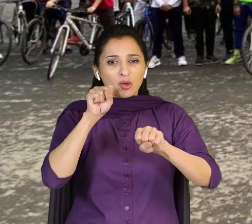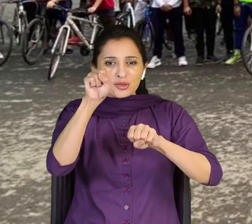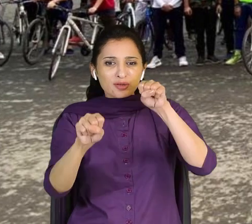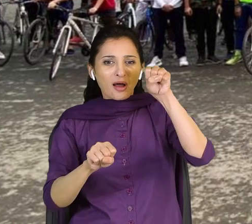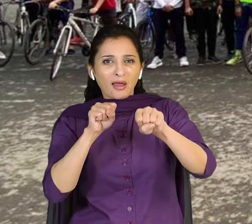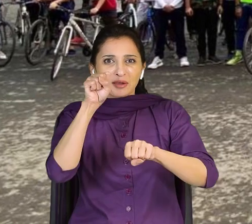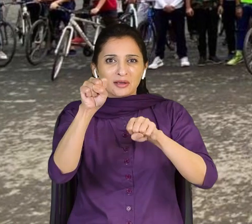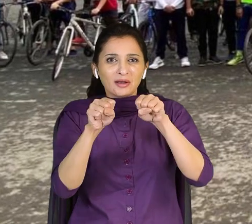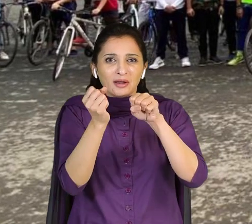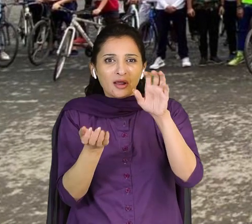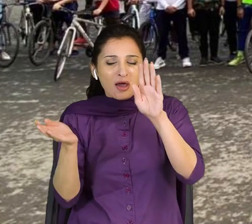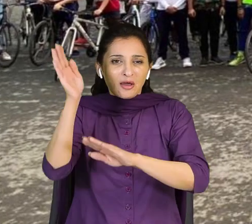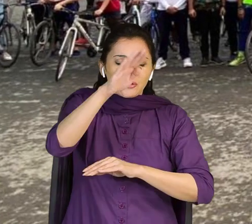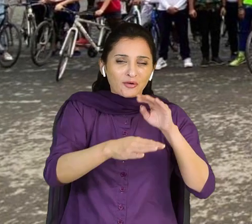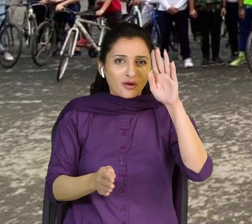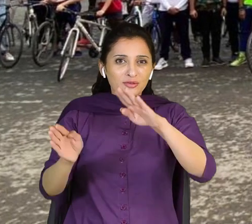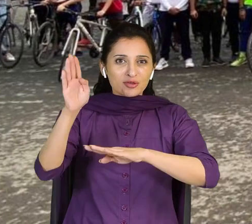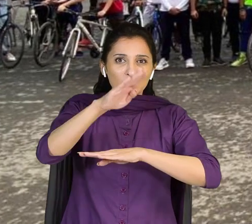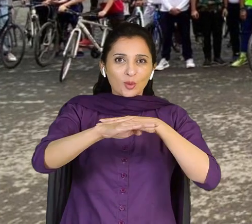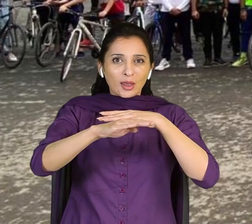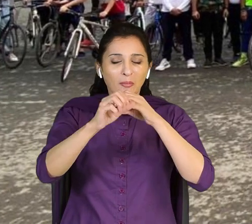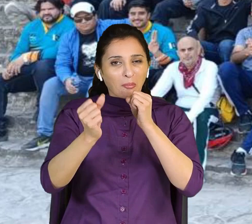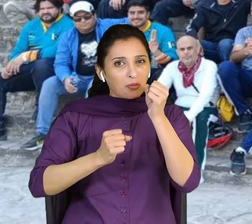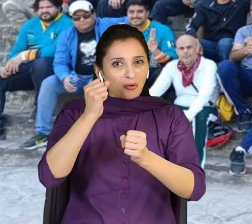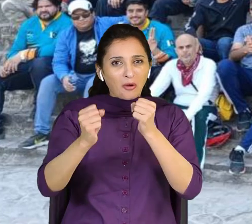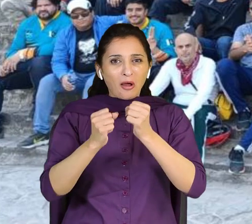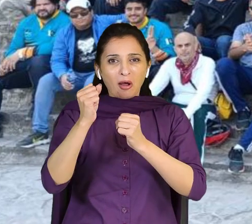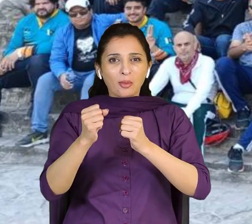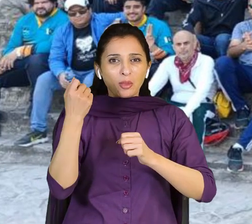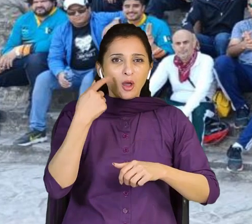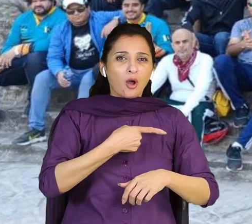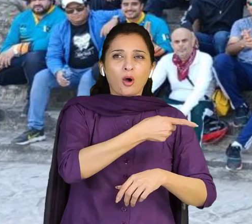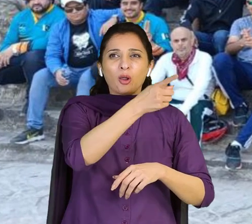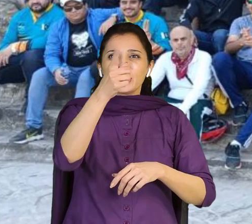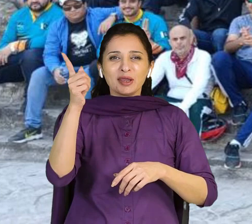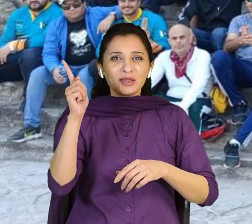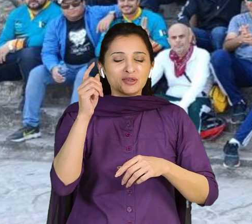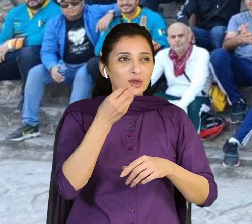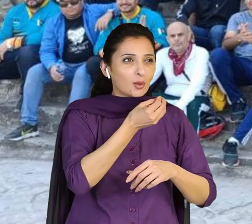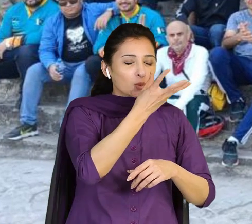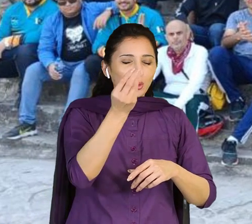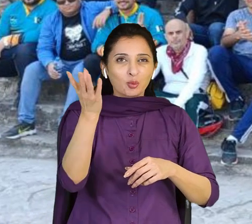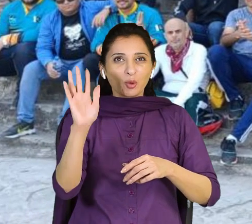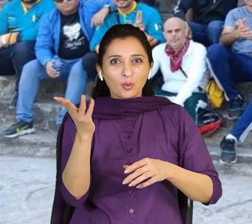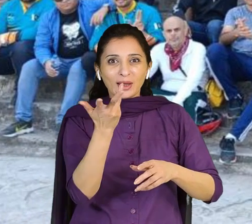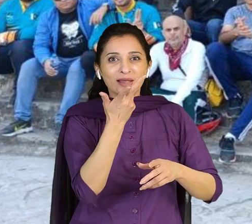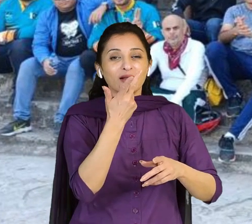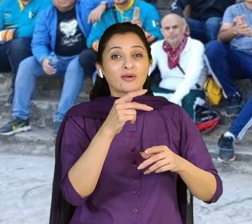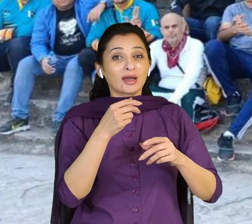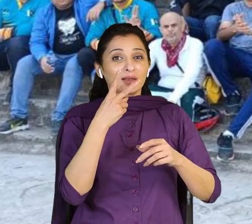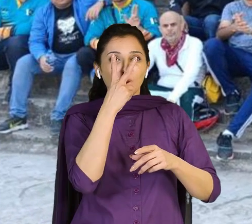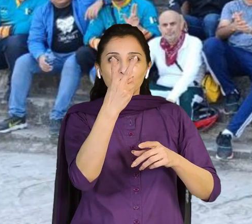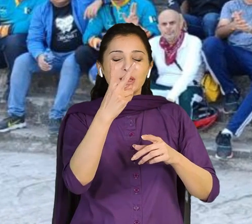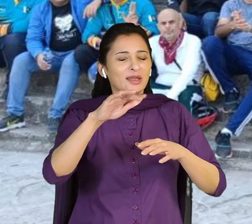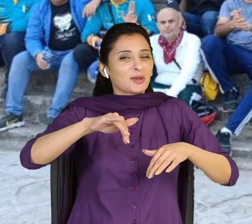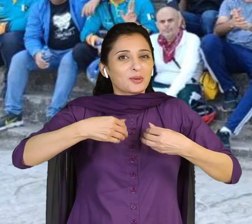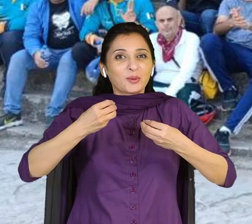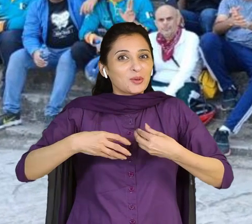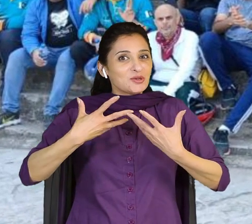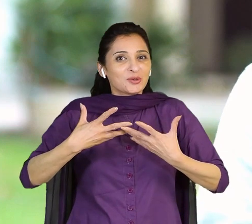cycle, run, swim, and we allow all these individuals to enjoy the nature and bring out the best of